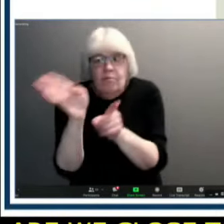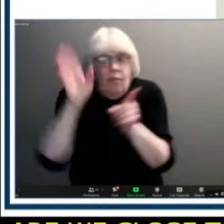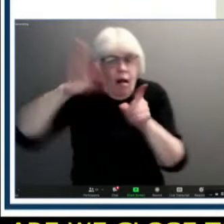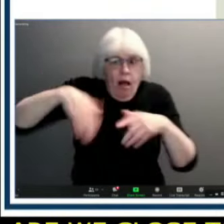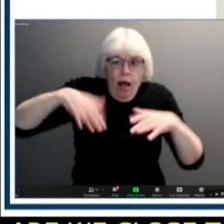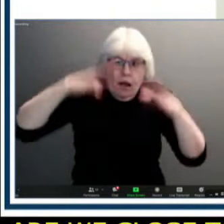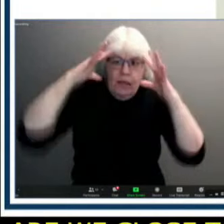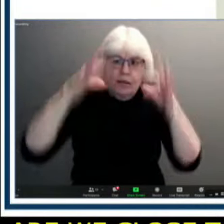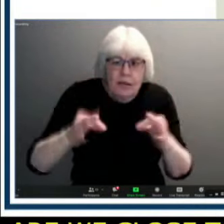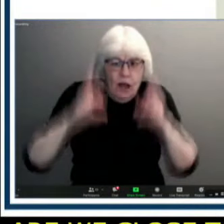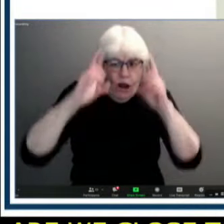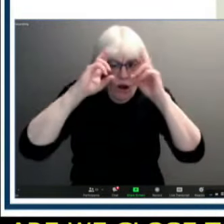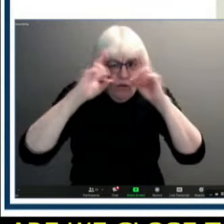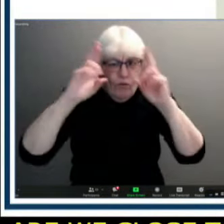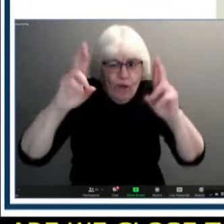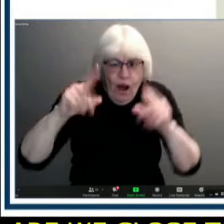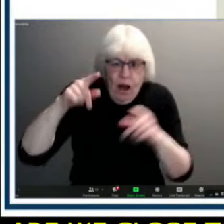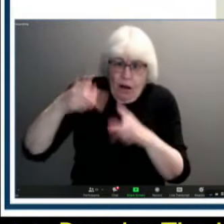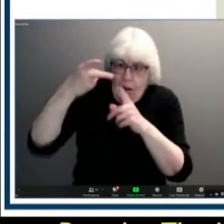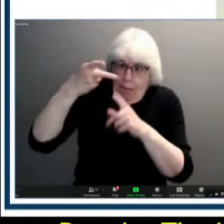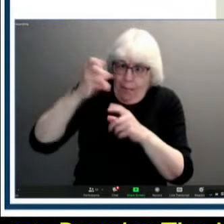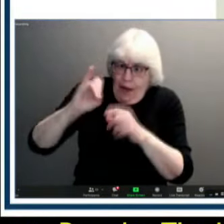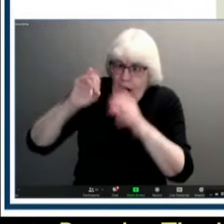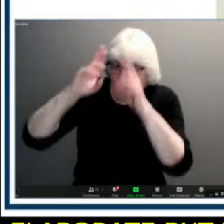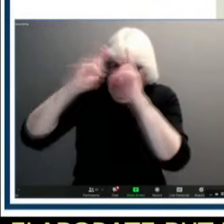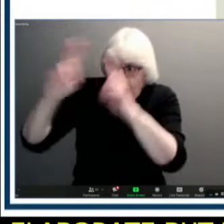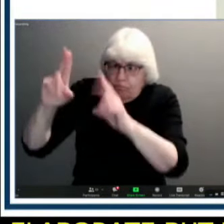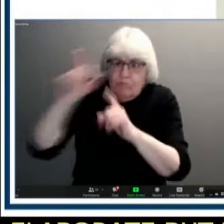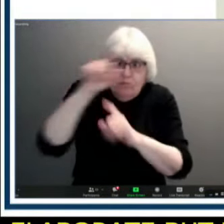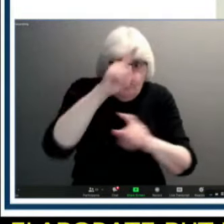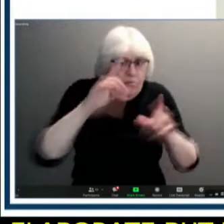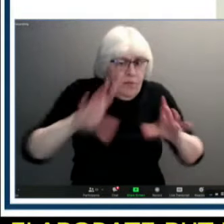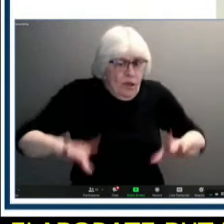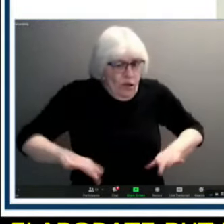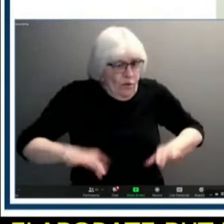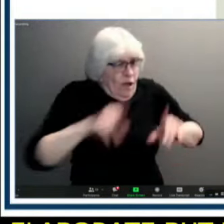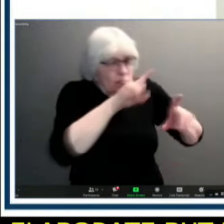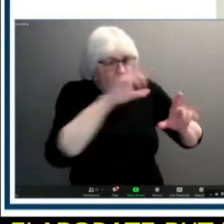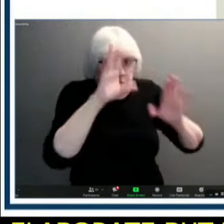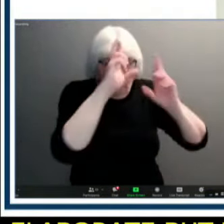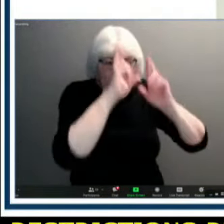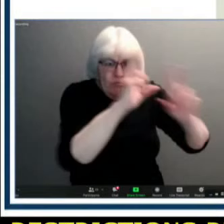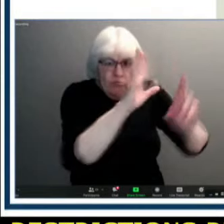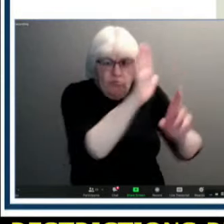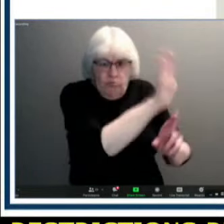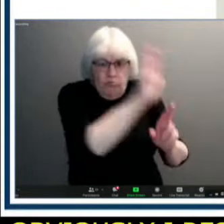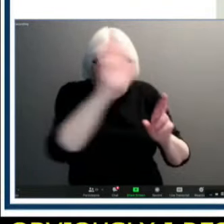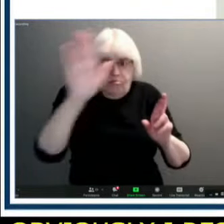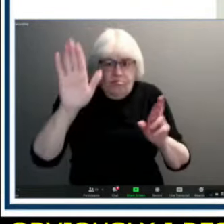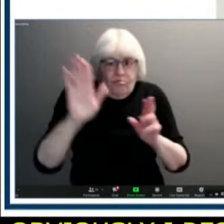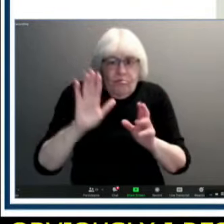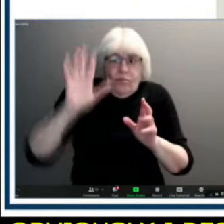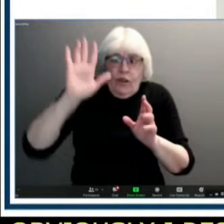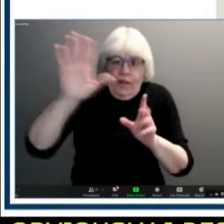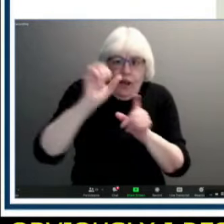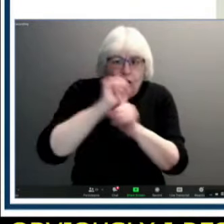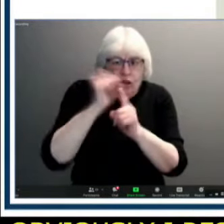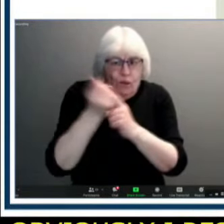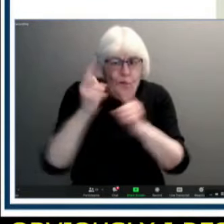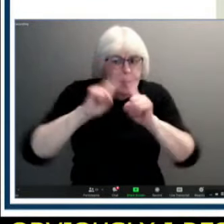and PEI's decision. They have a bit different situation. They're islands, they're a bit different